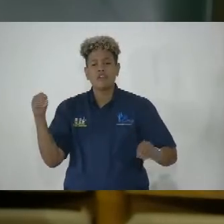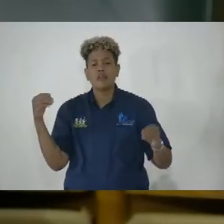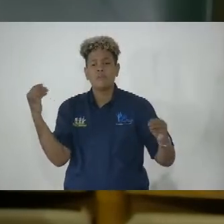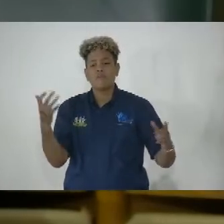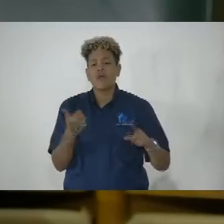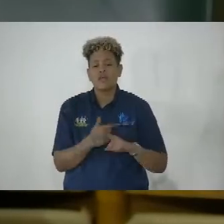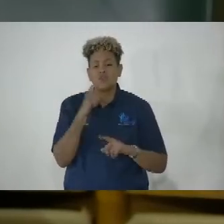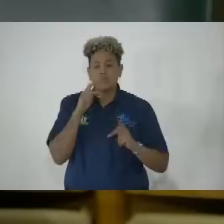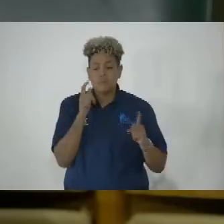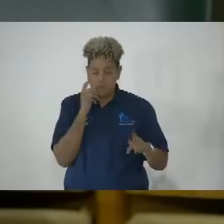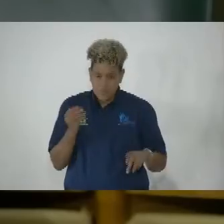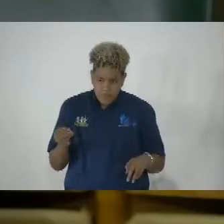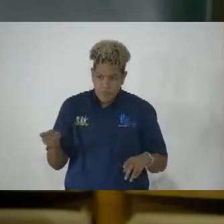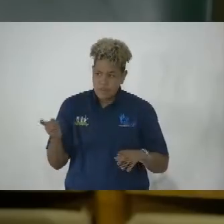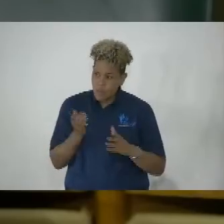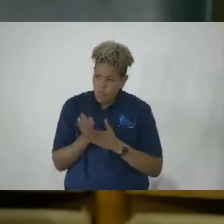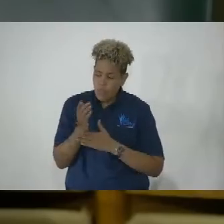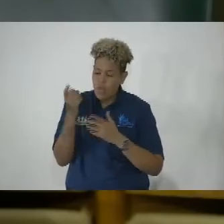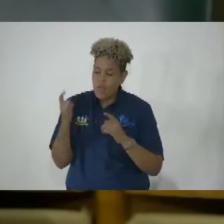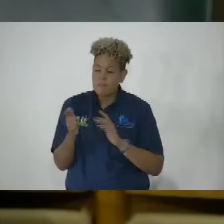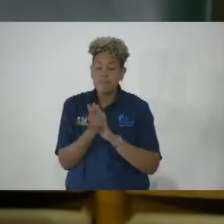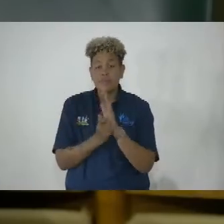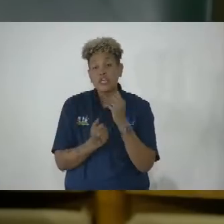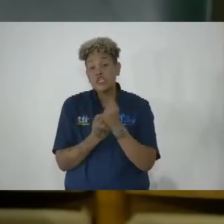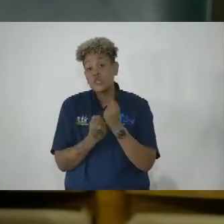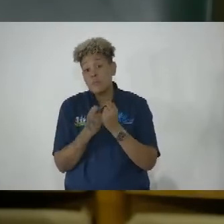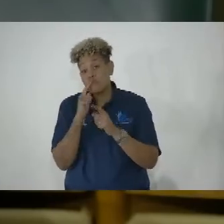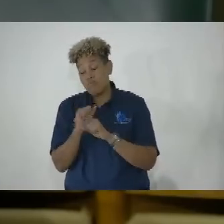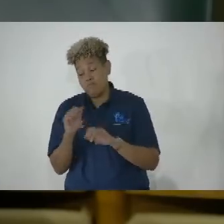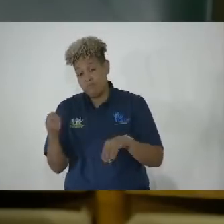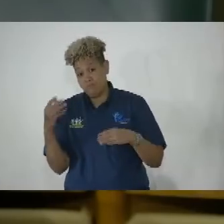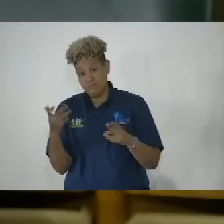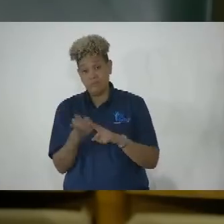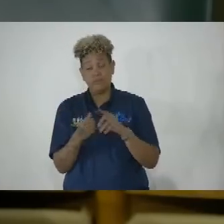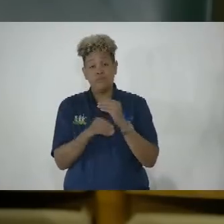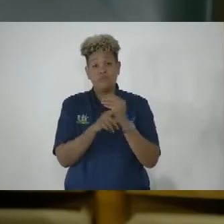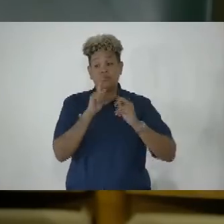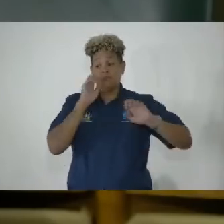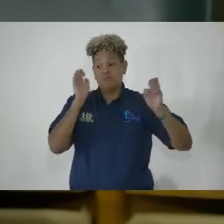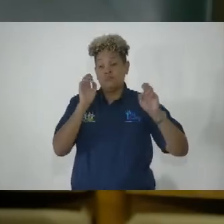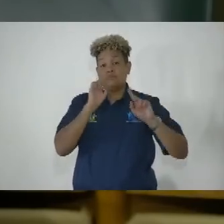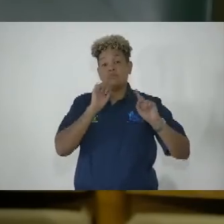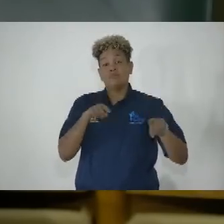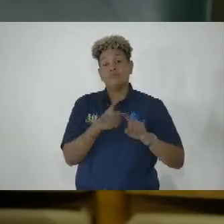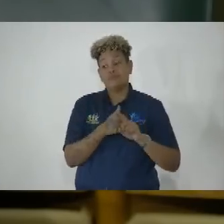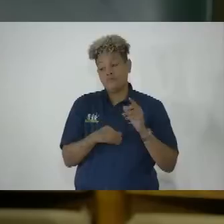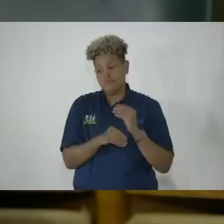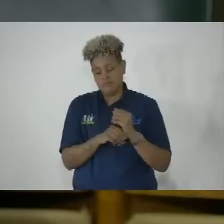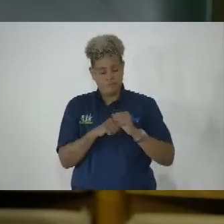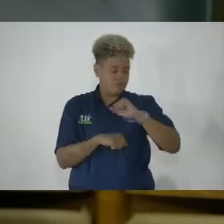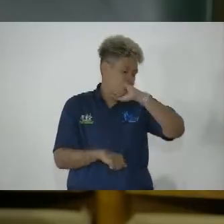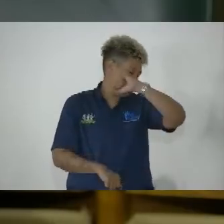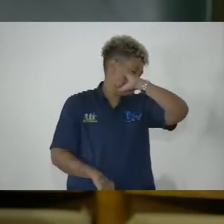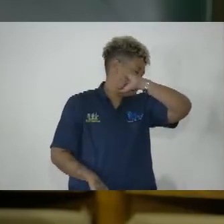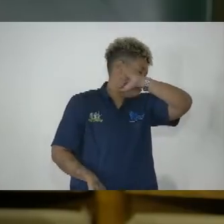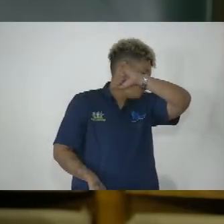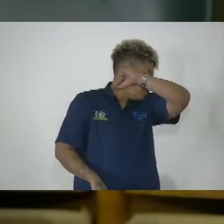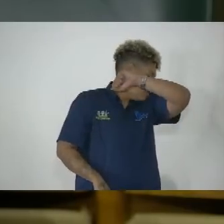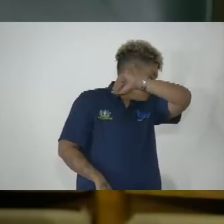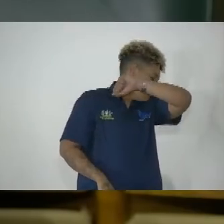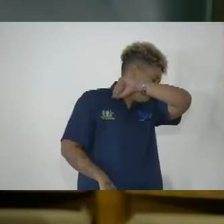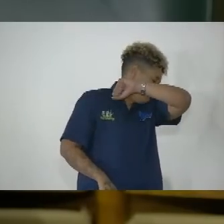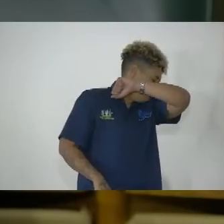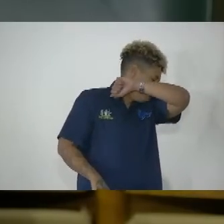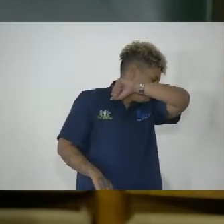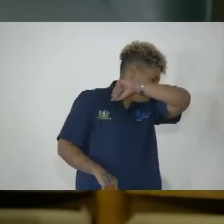to victims, Mr. President. Legal support has been provided, emergency response. There are families that